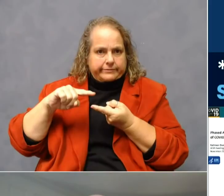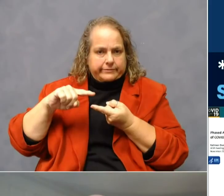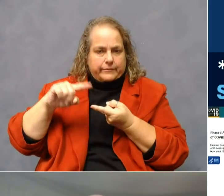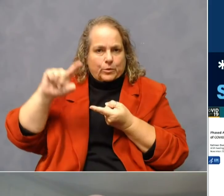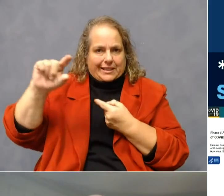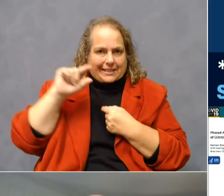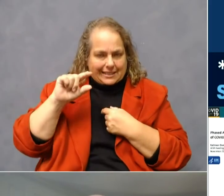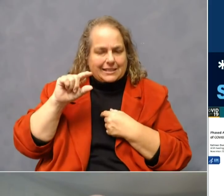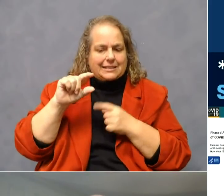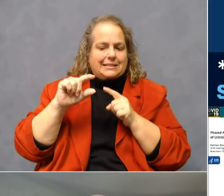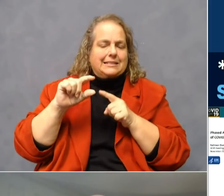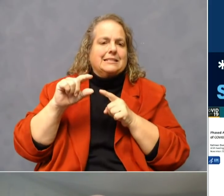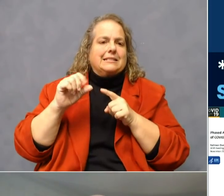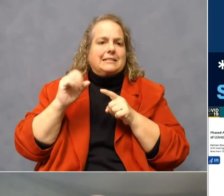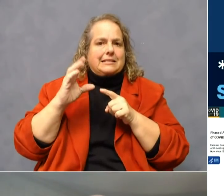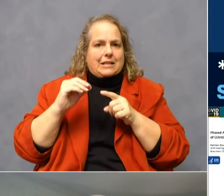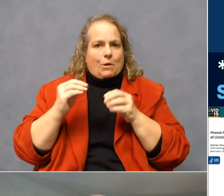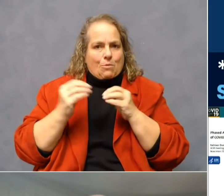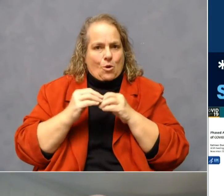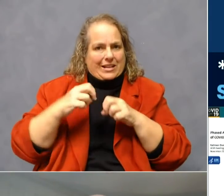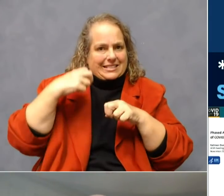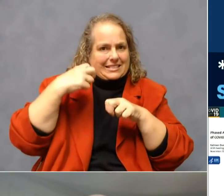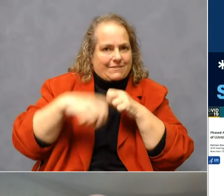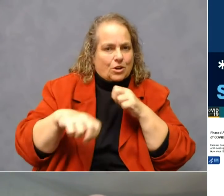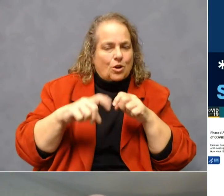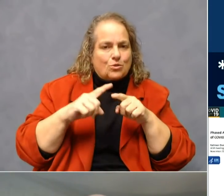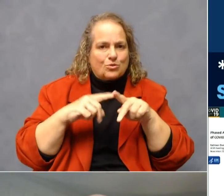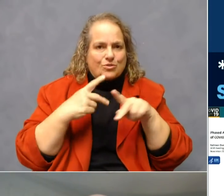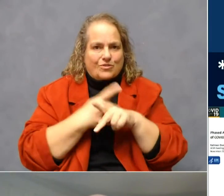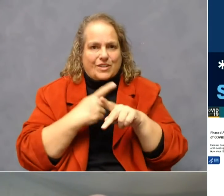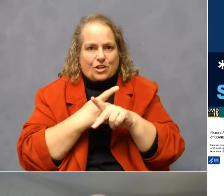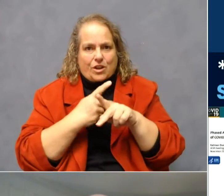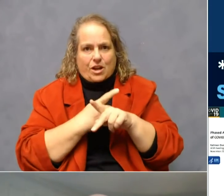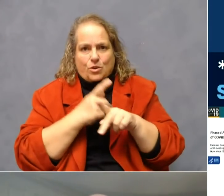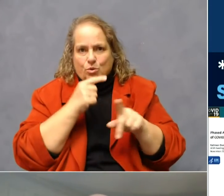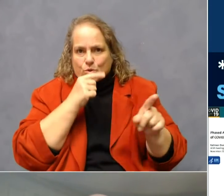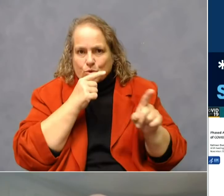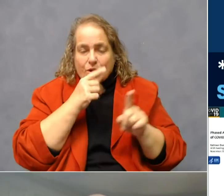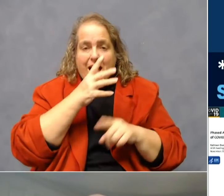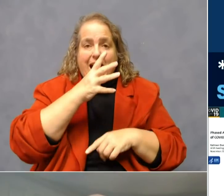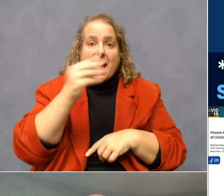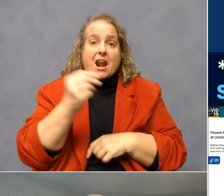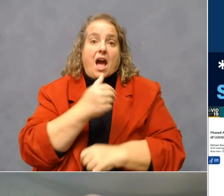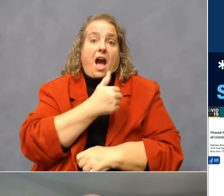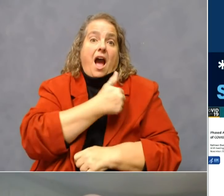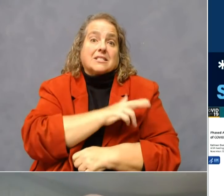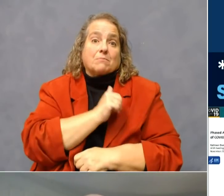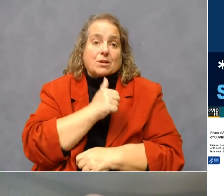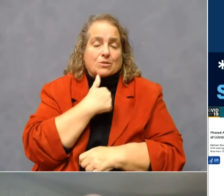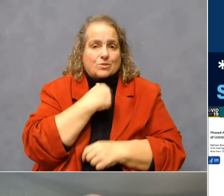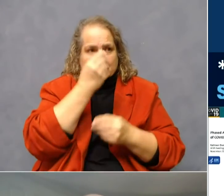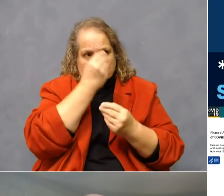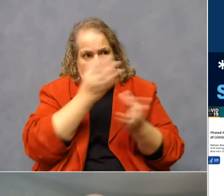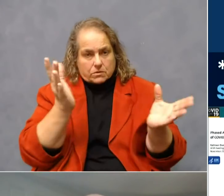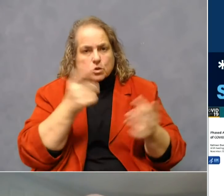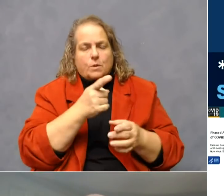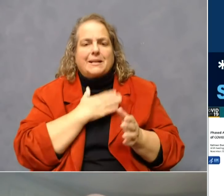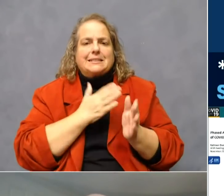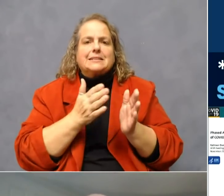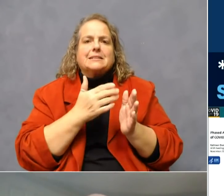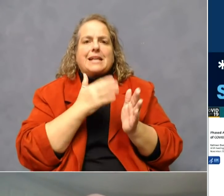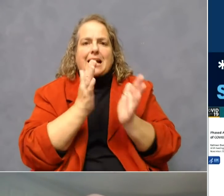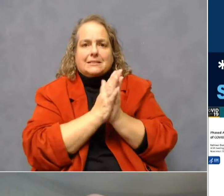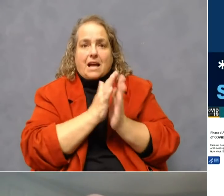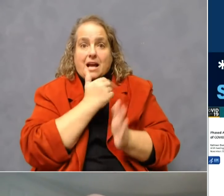choices. And all the hospitals have been asked to determine tiering for their healthcare professionals so that those at most risk